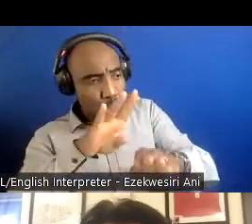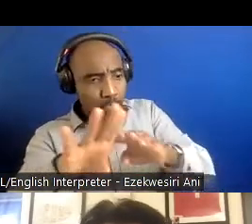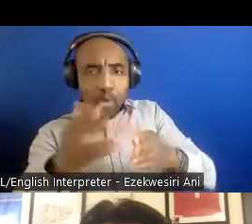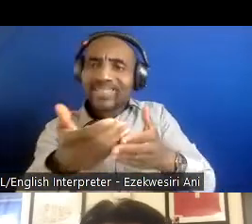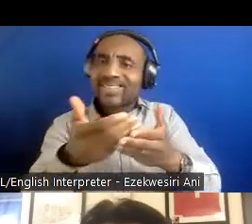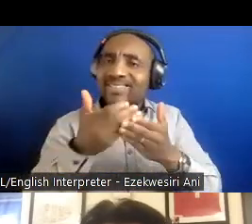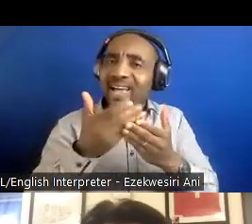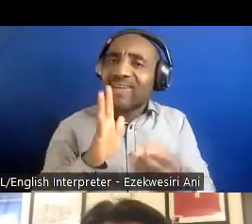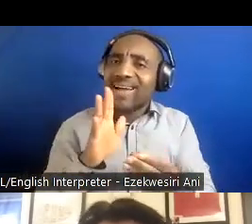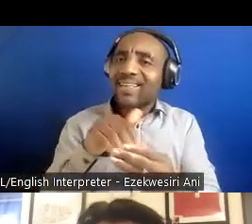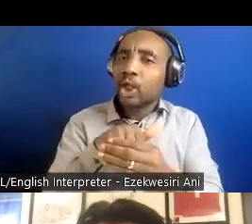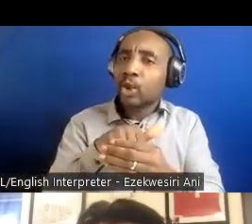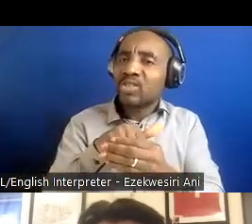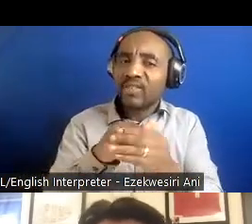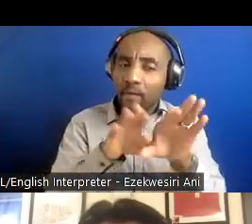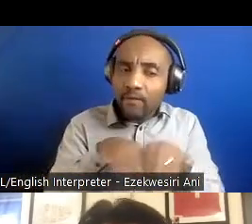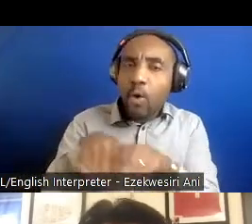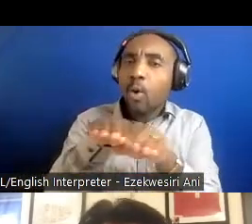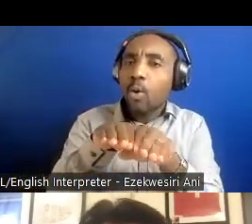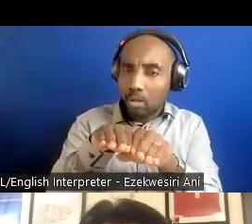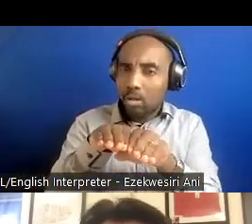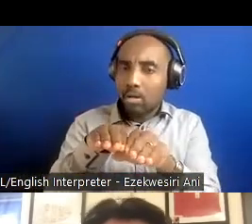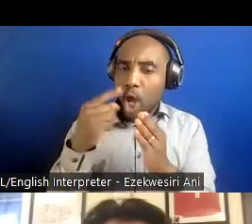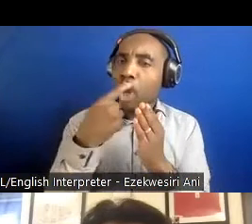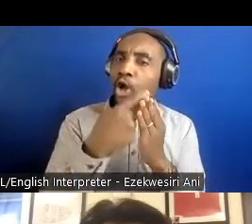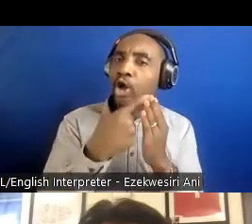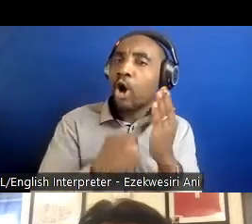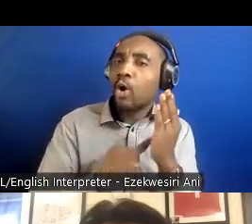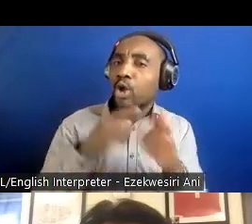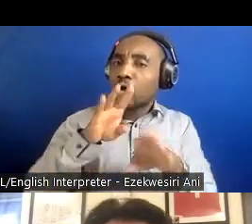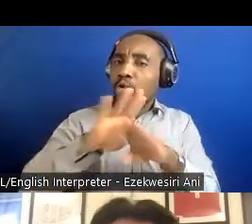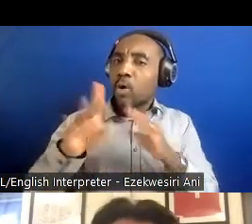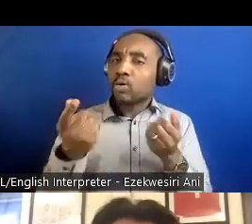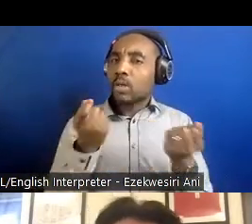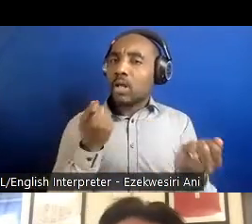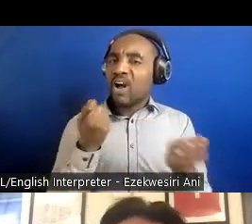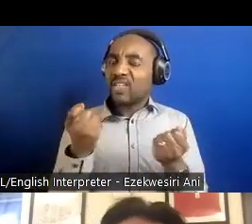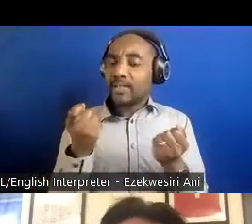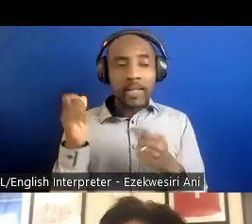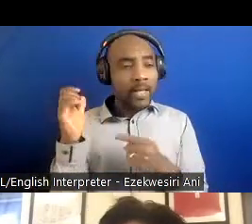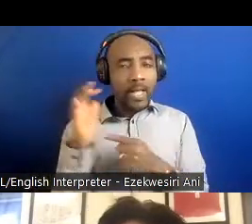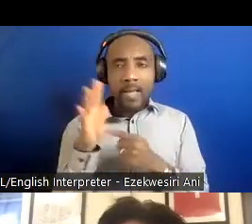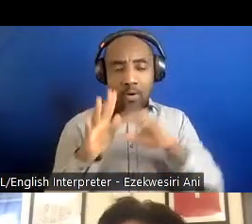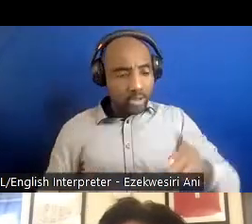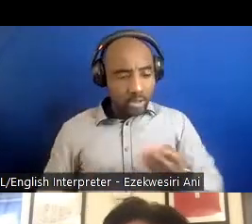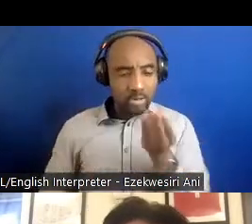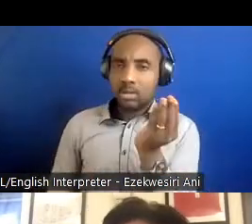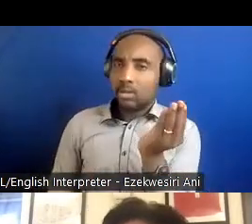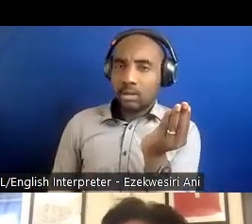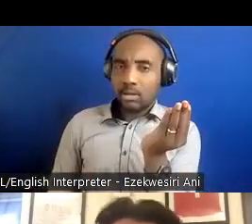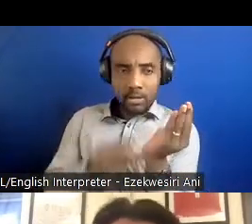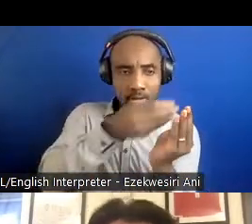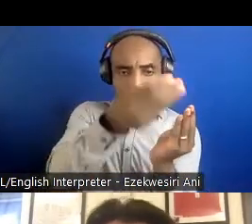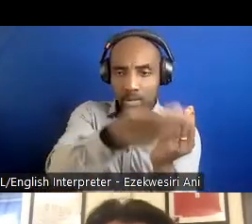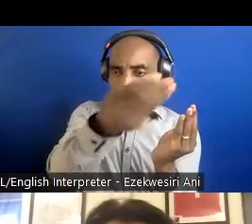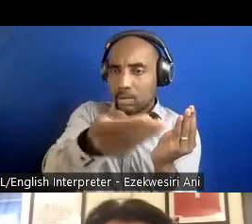everyone. The Code for Sports Governance has been a key tool to help sporting organisations tackle some